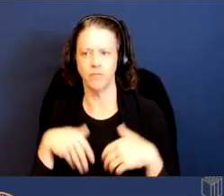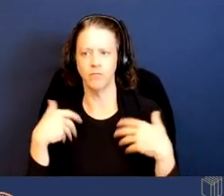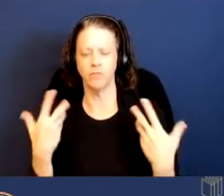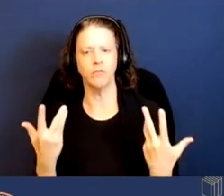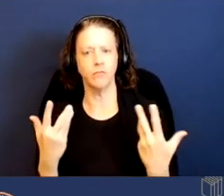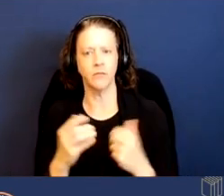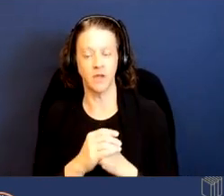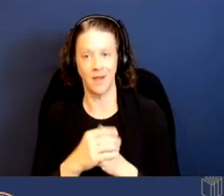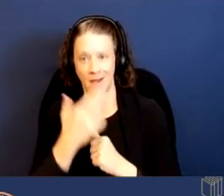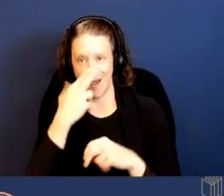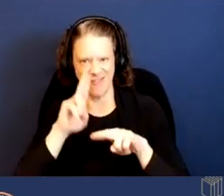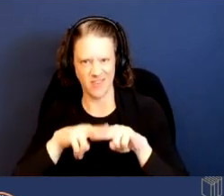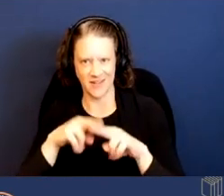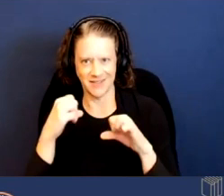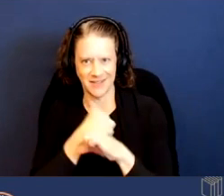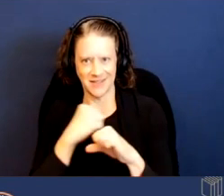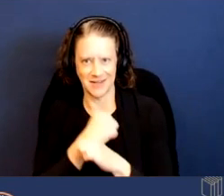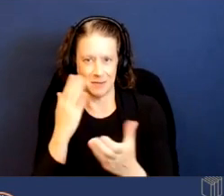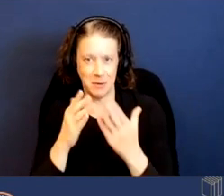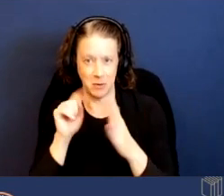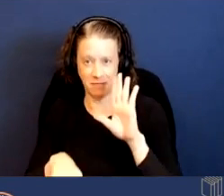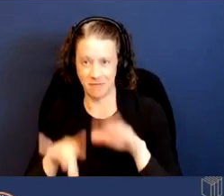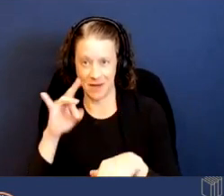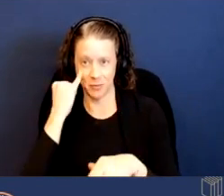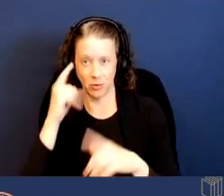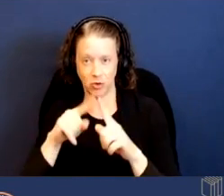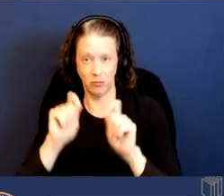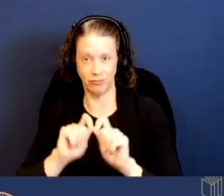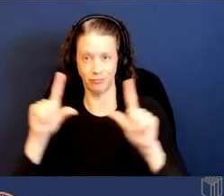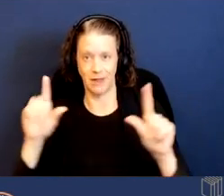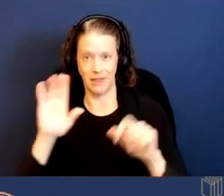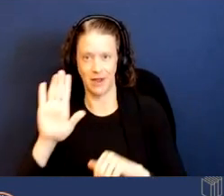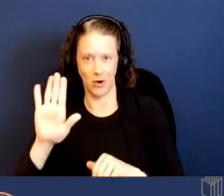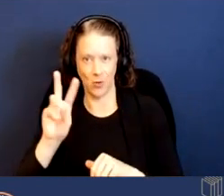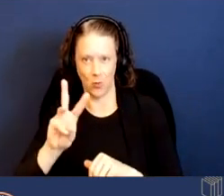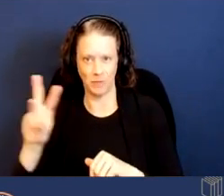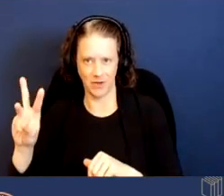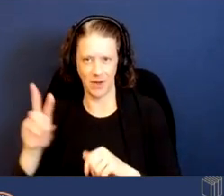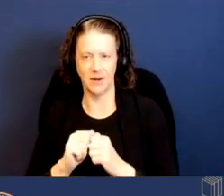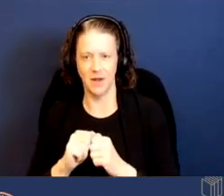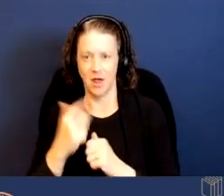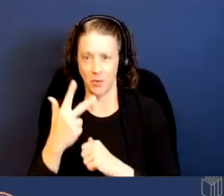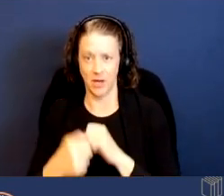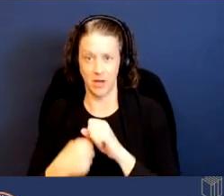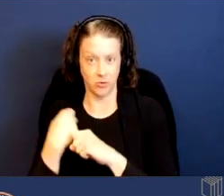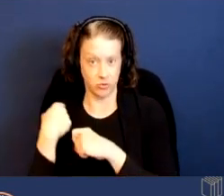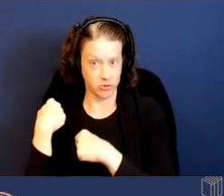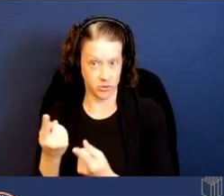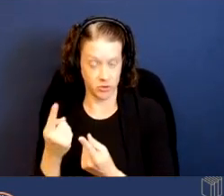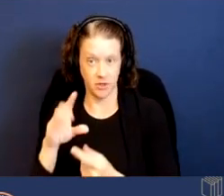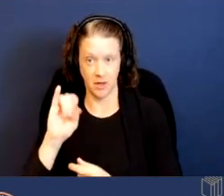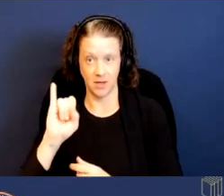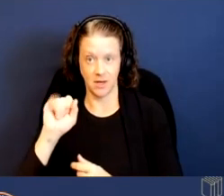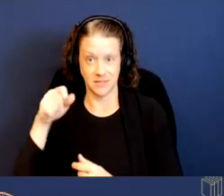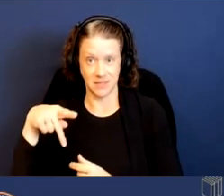that that you'll stumble upon if you visit their website is that, over the past 3 years, SIP grantees